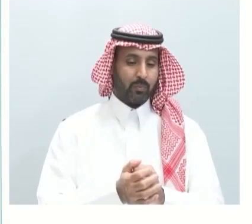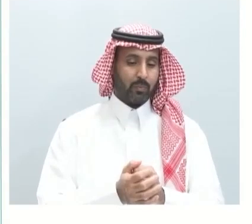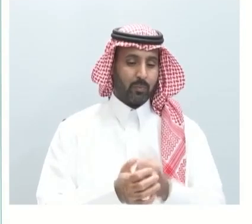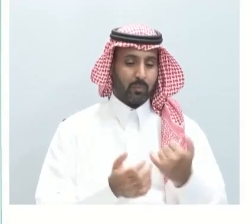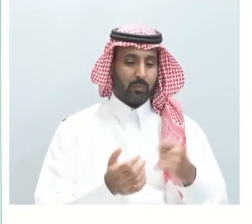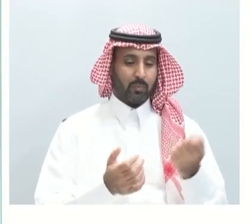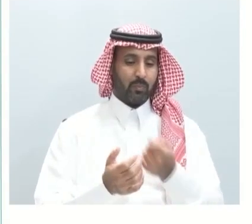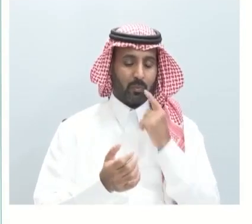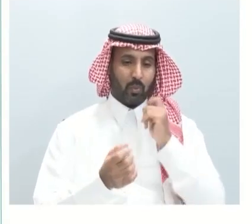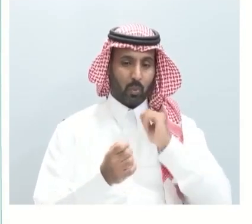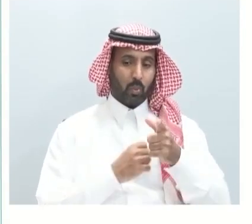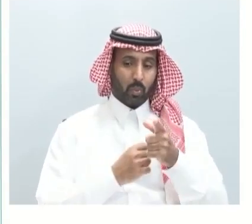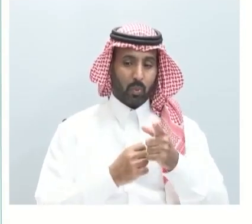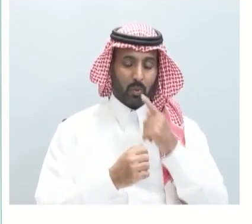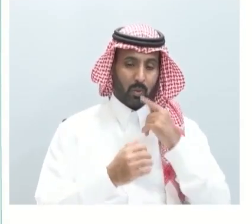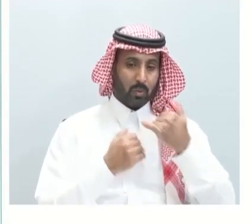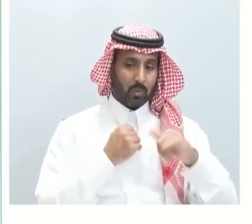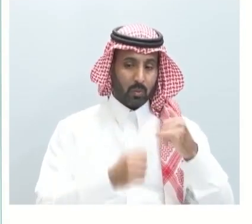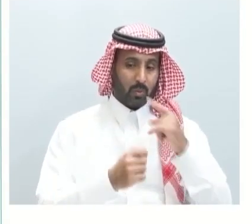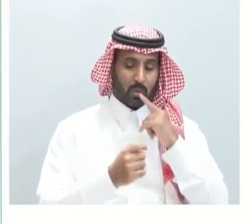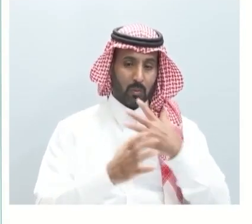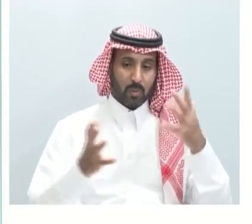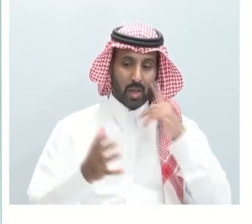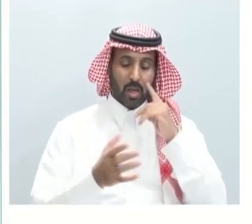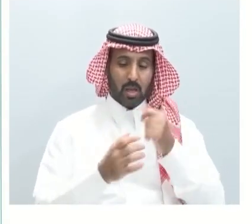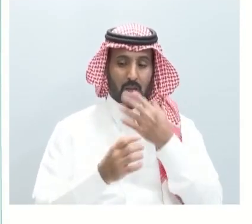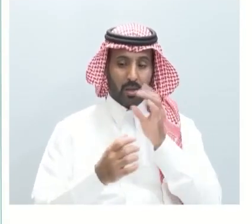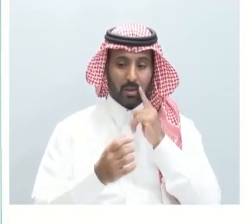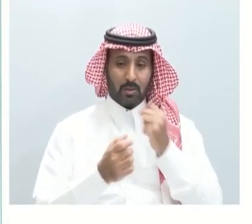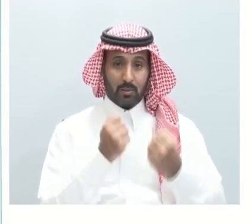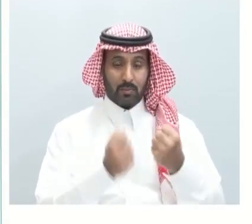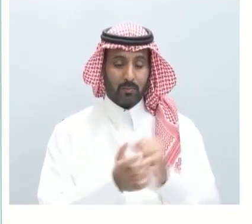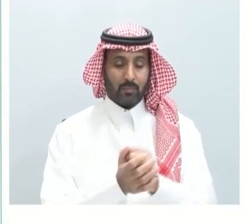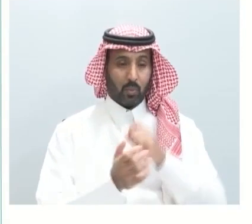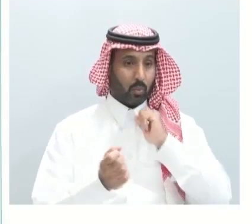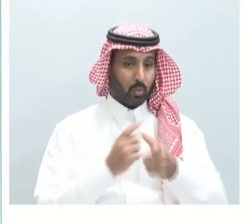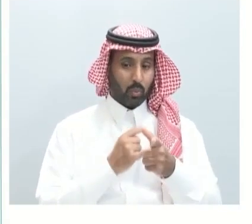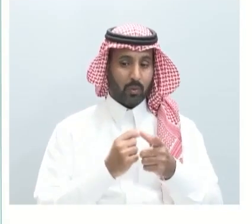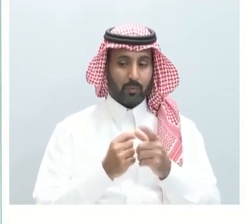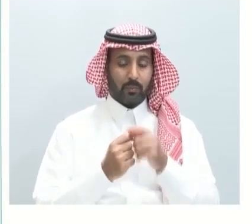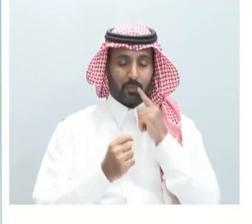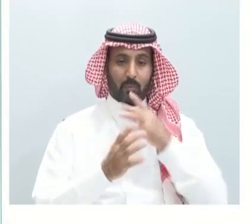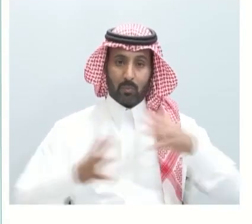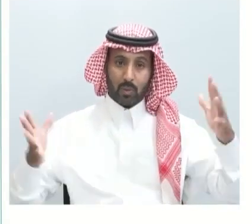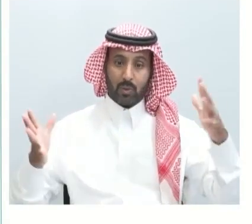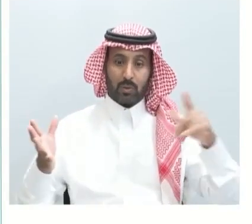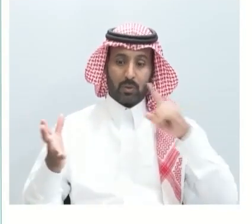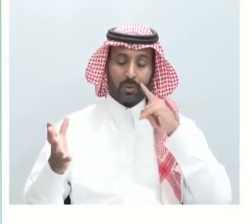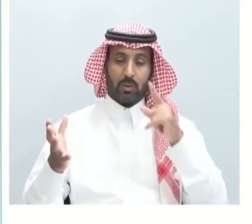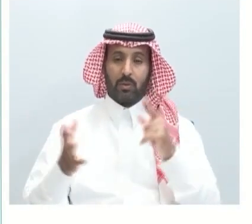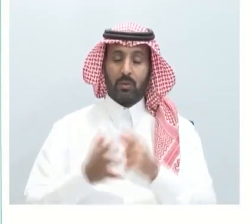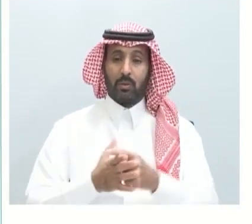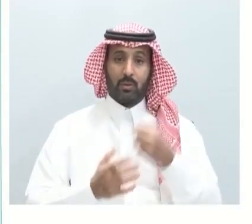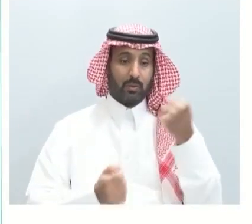I have written, I rode a fast, big, white car. Fast is an opinion. Big, it's a